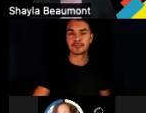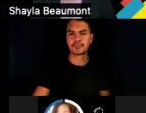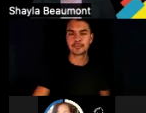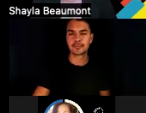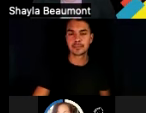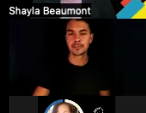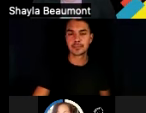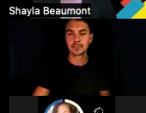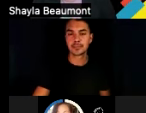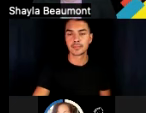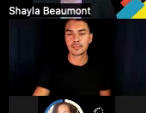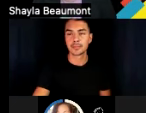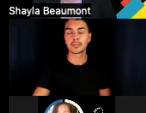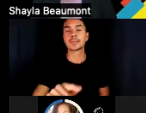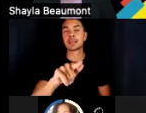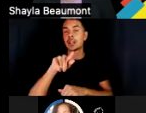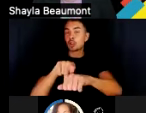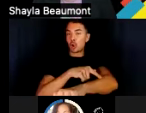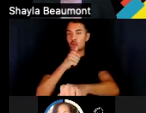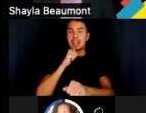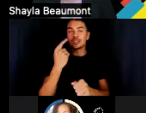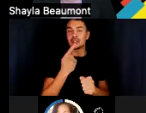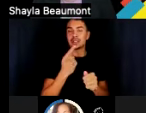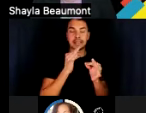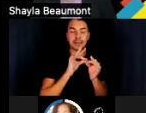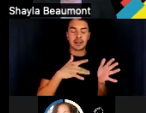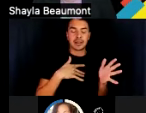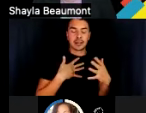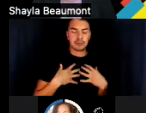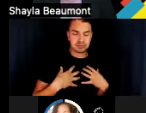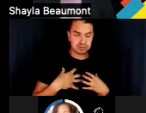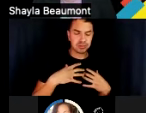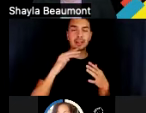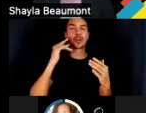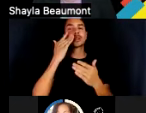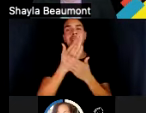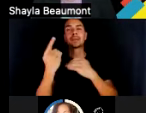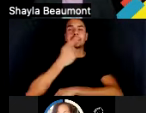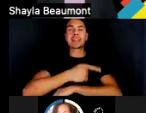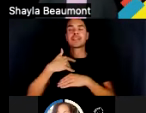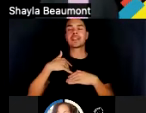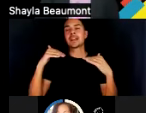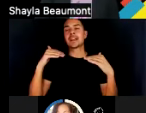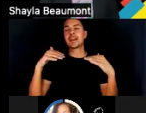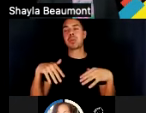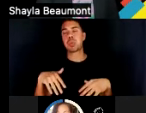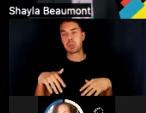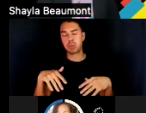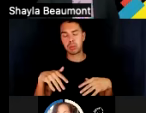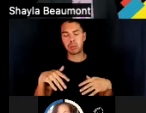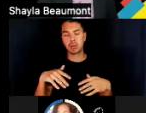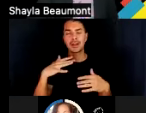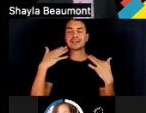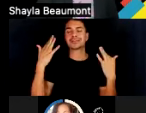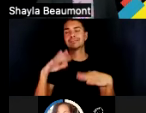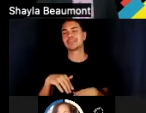so, we're not talking about those down days that you might have, right? Where kind of you say, oh, I'm